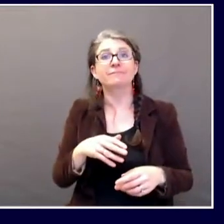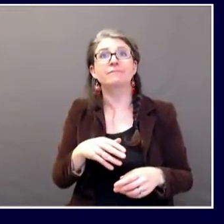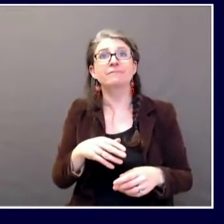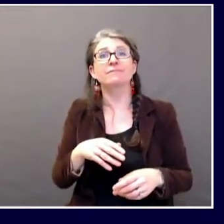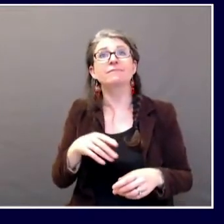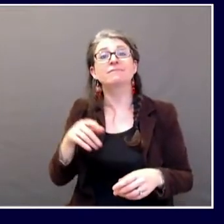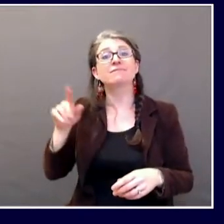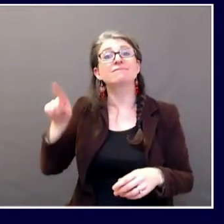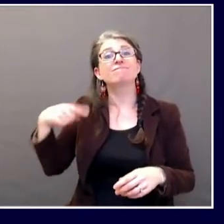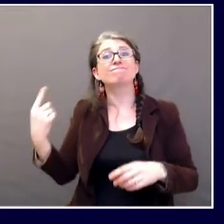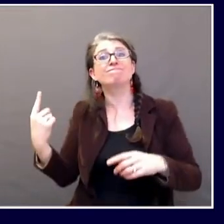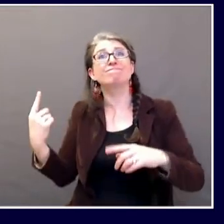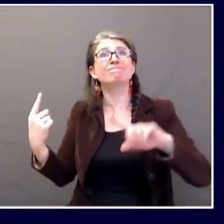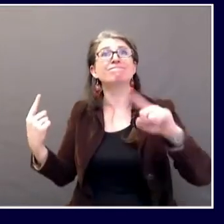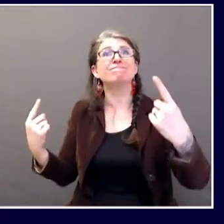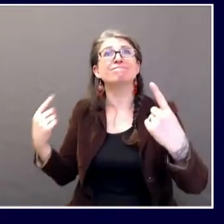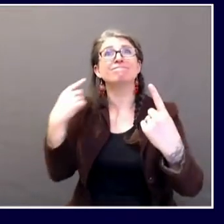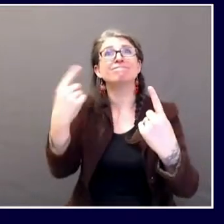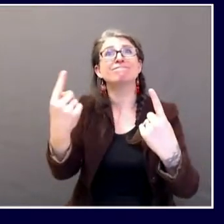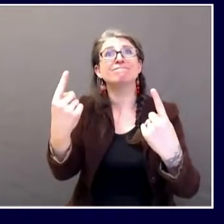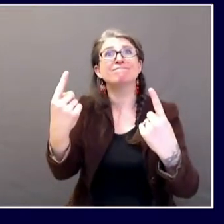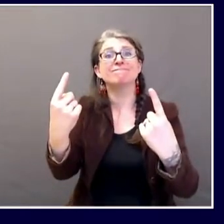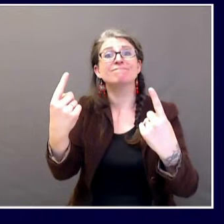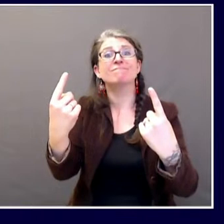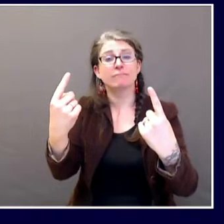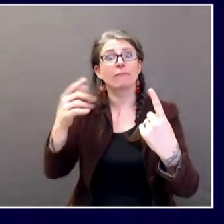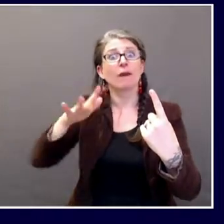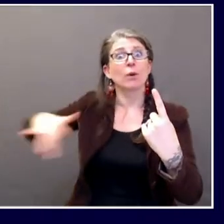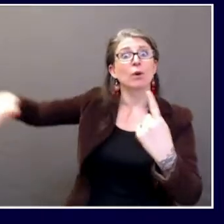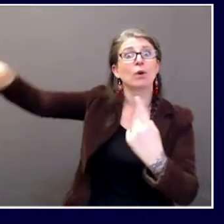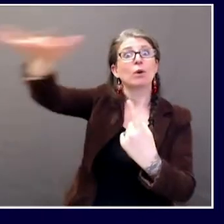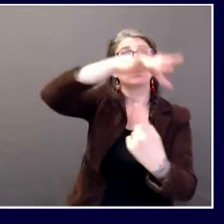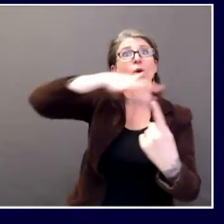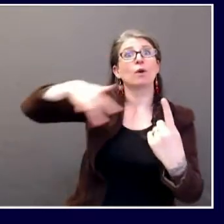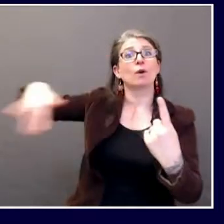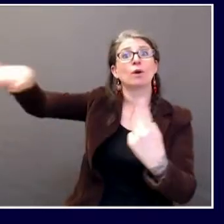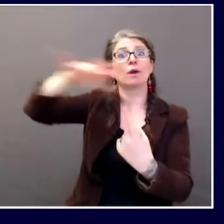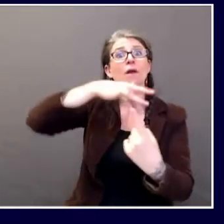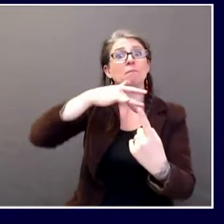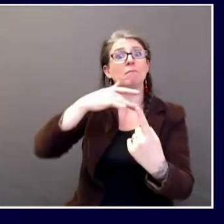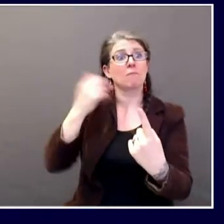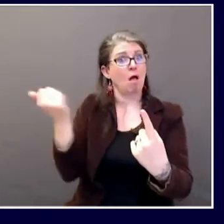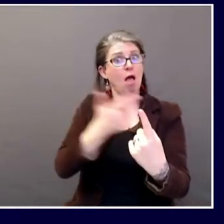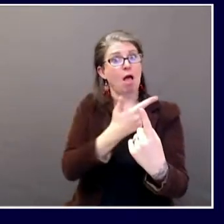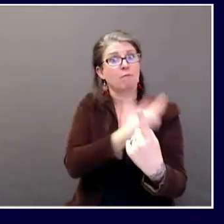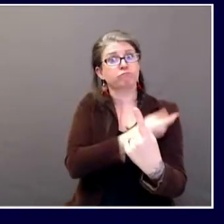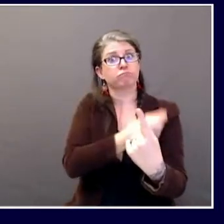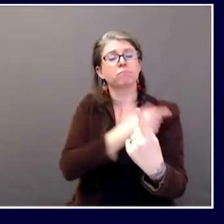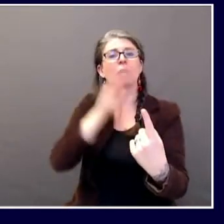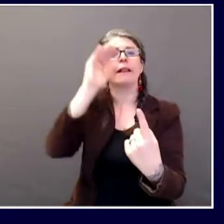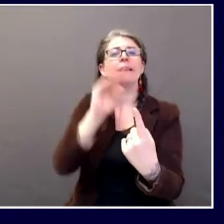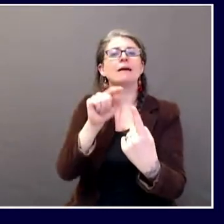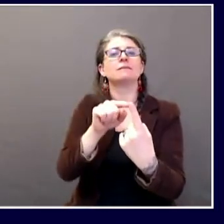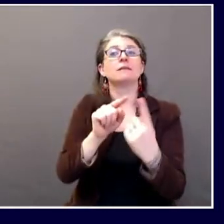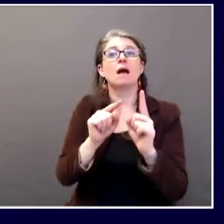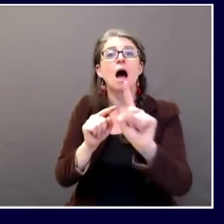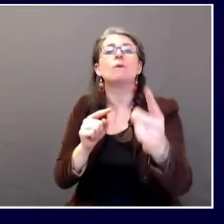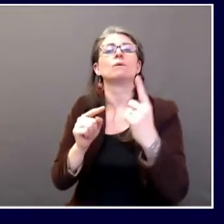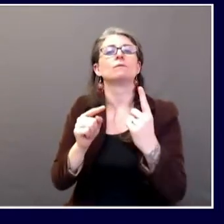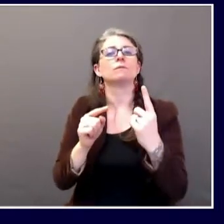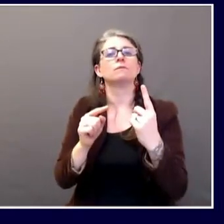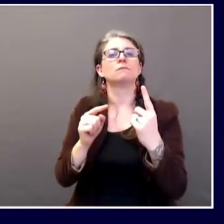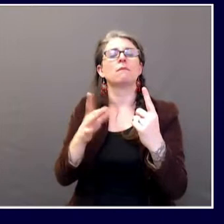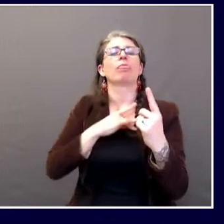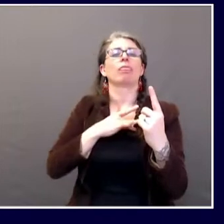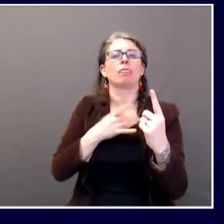mobile, who can be vaccinated, are vaccinated, that will be one of the quickest epidemiological routes to keeping those homebound